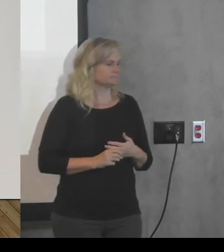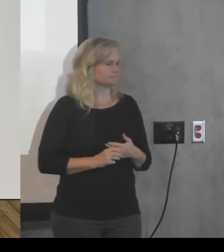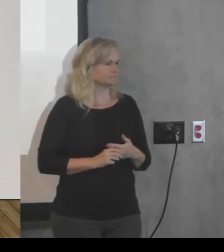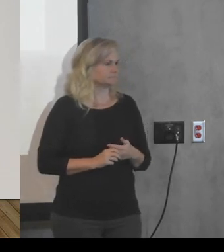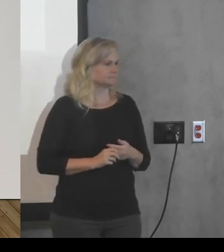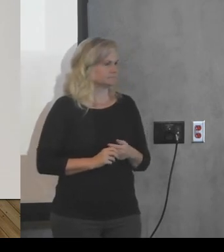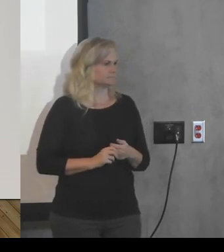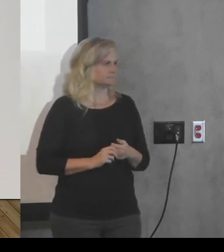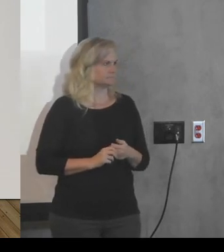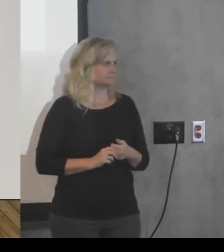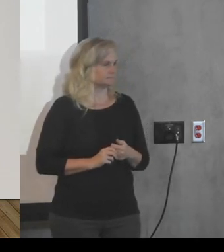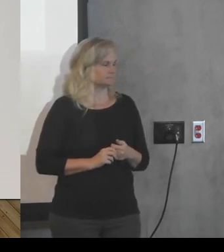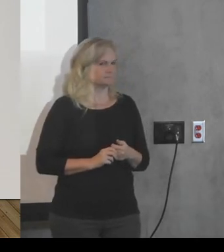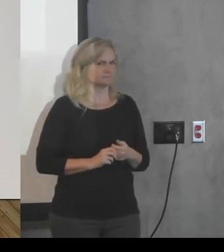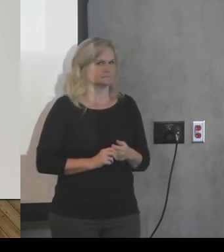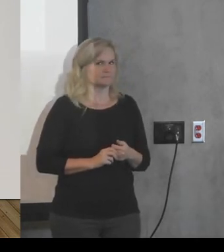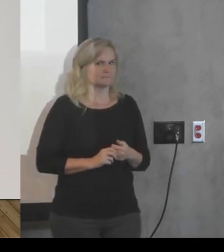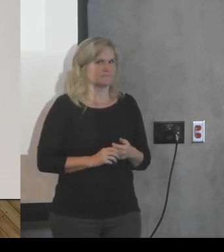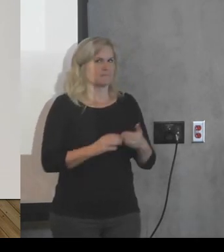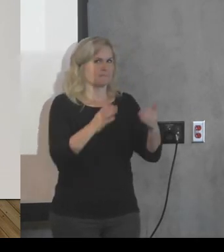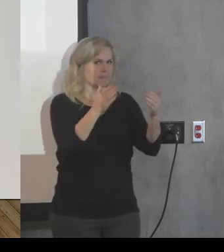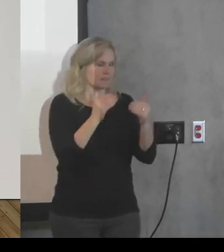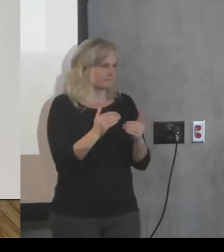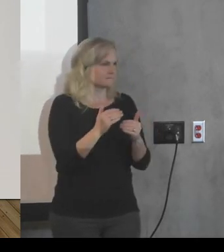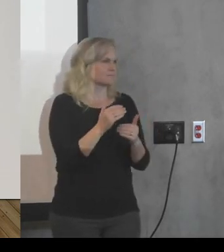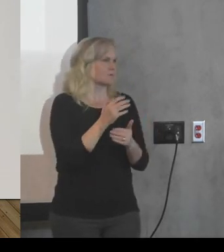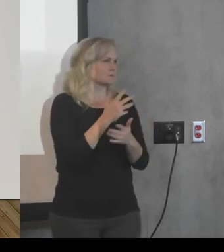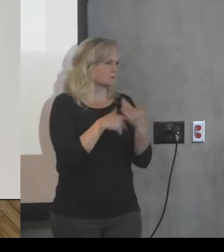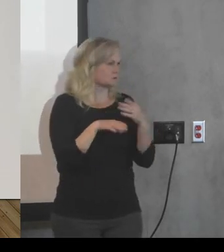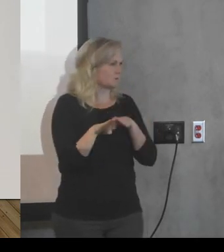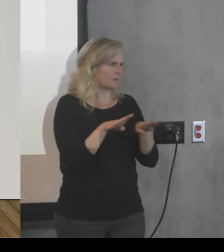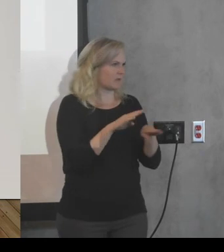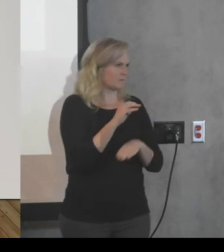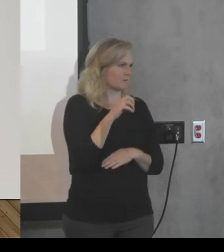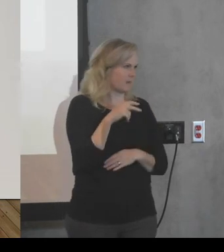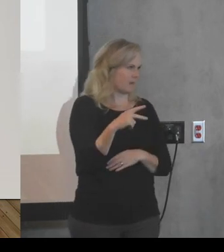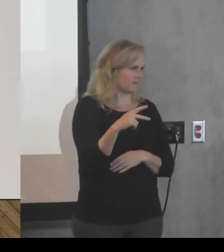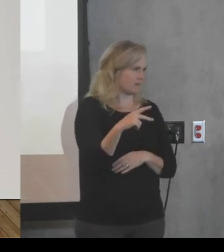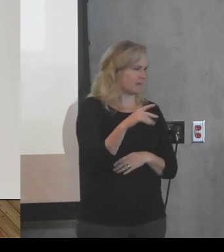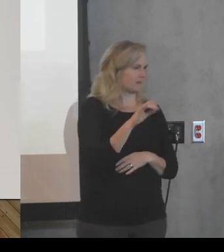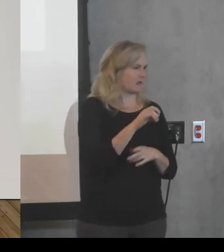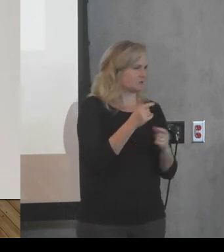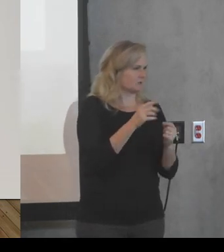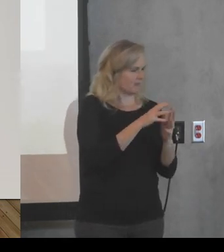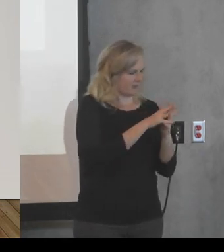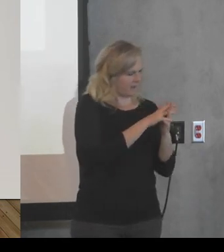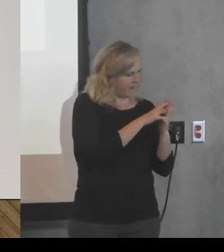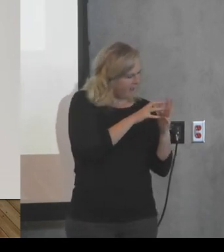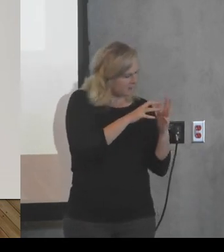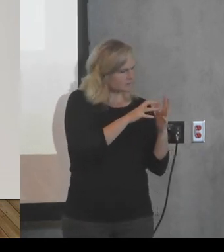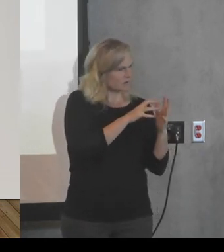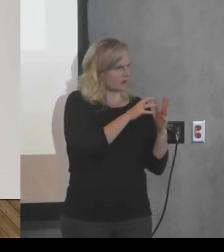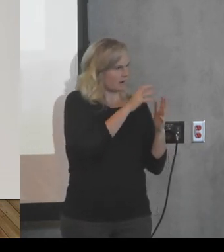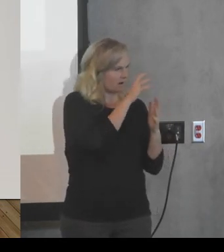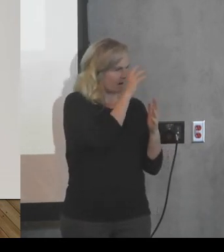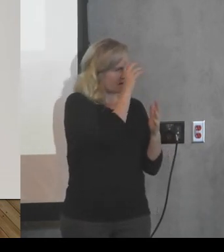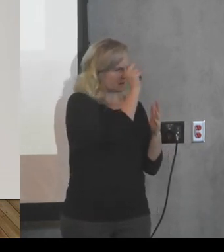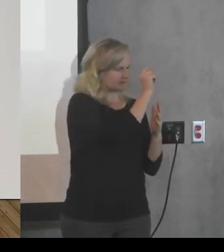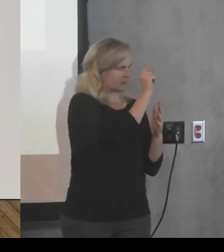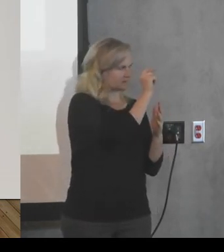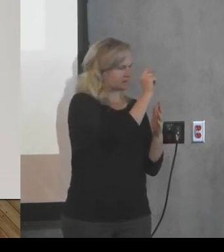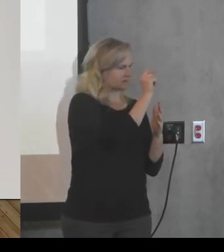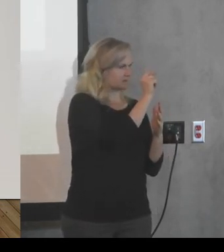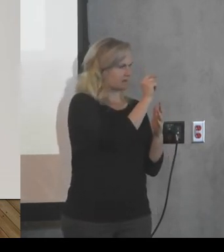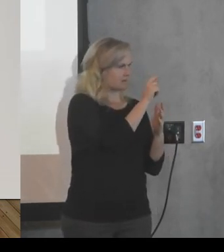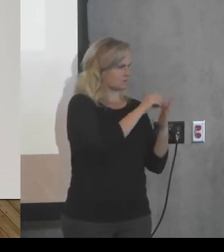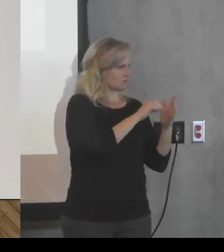And social behavior mapping, again, just takes abstract concepts that we assume kids